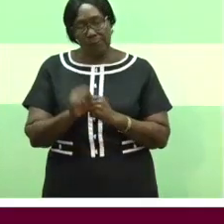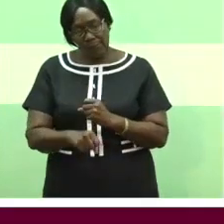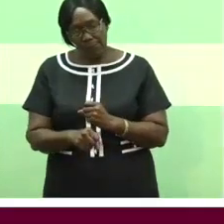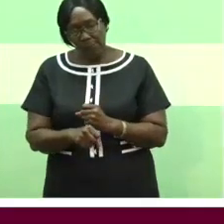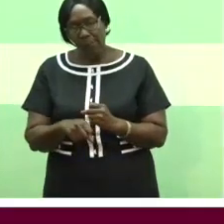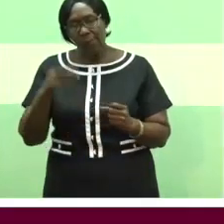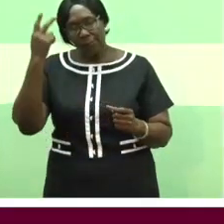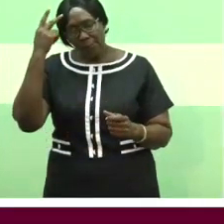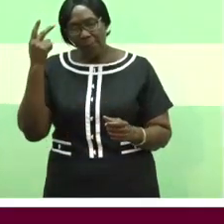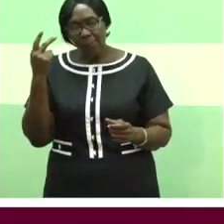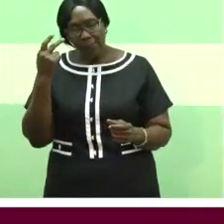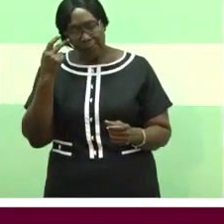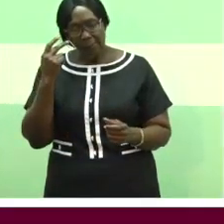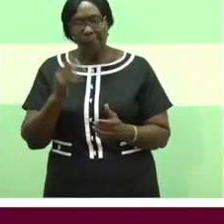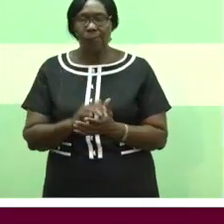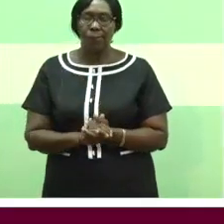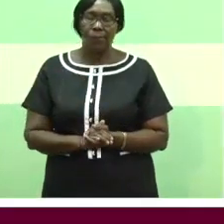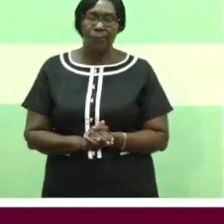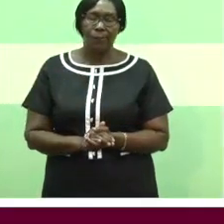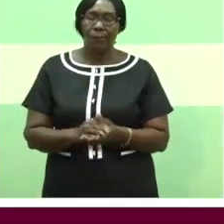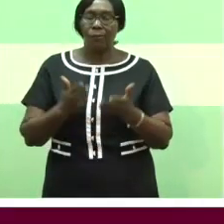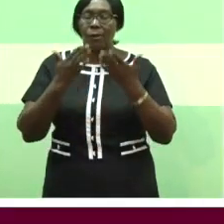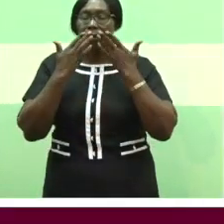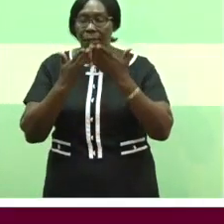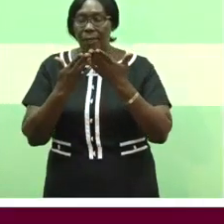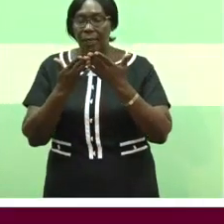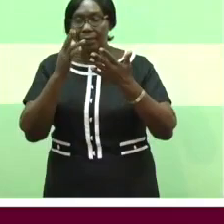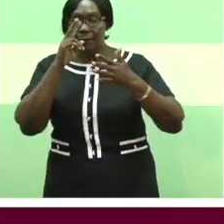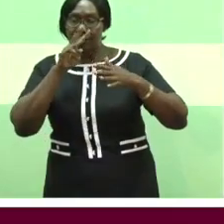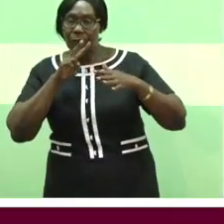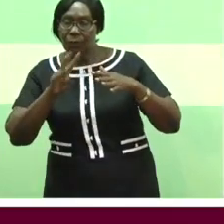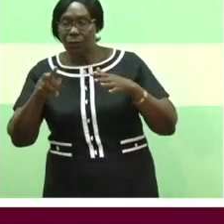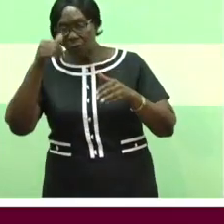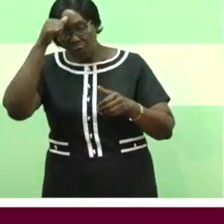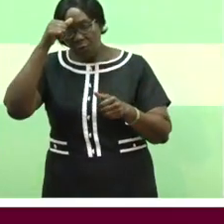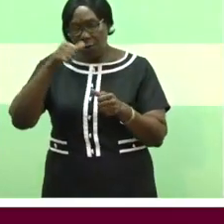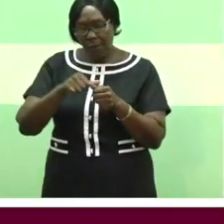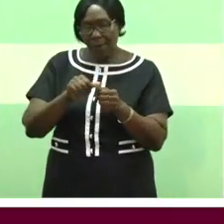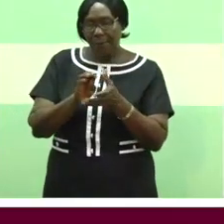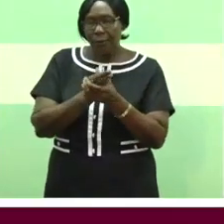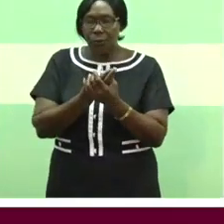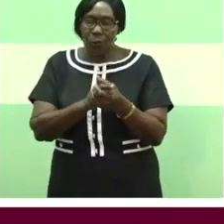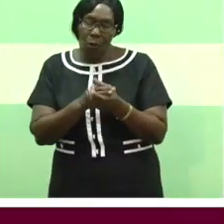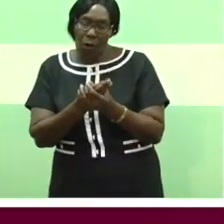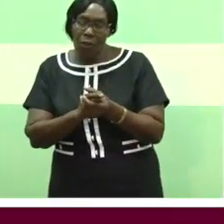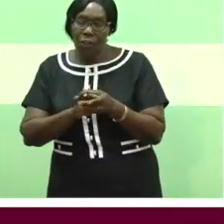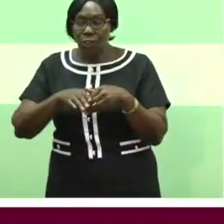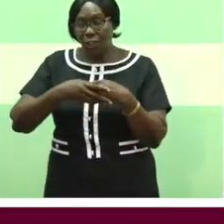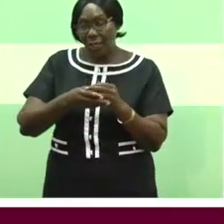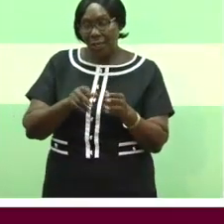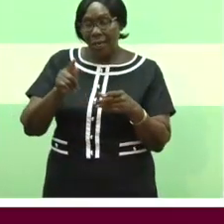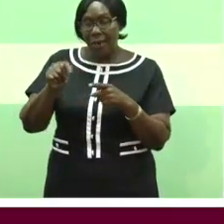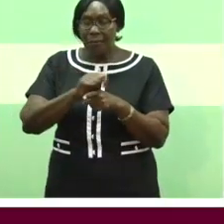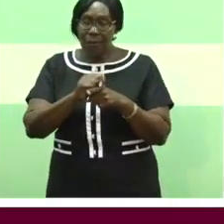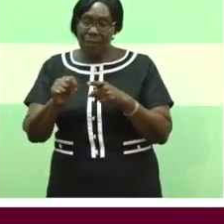So, parents, thanks for viewing. Remember to wash your hands,